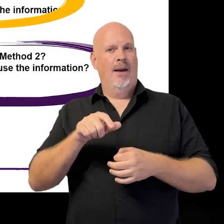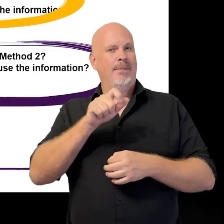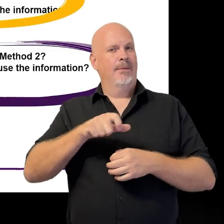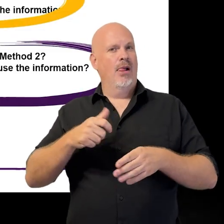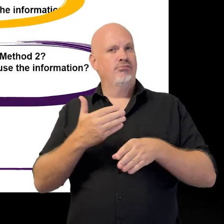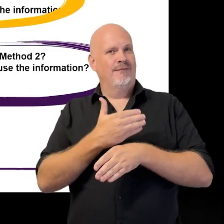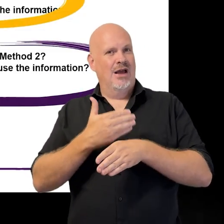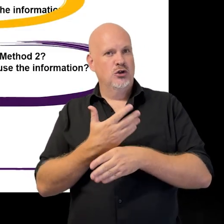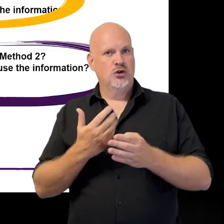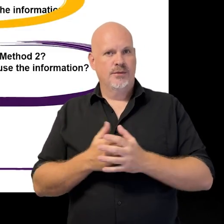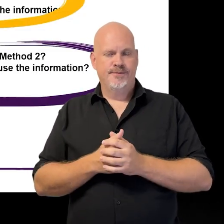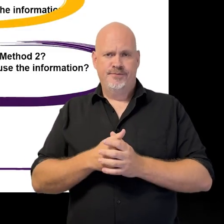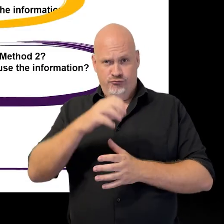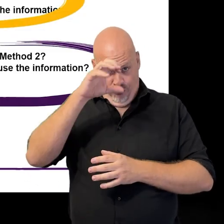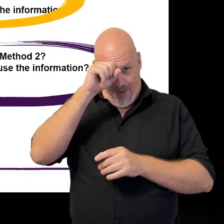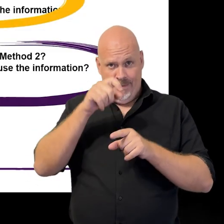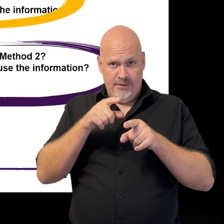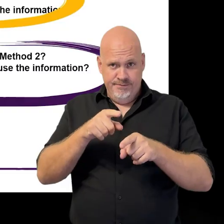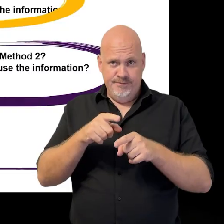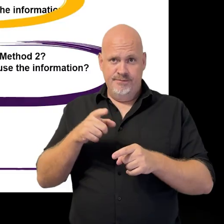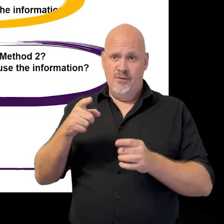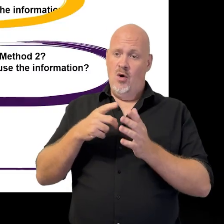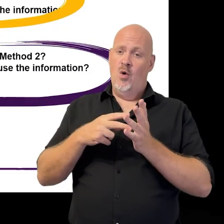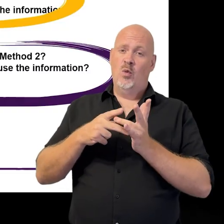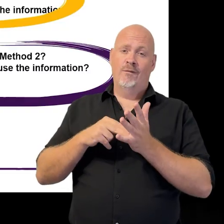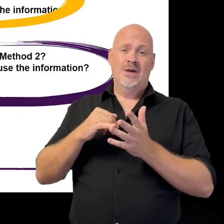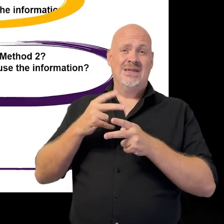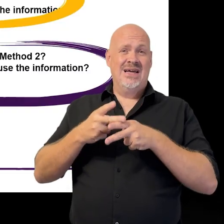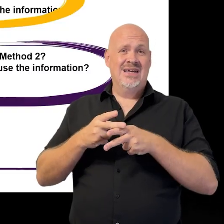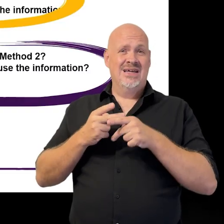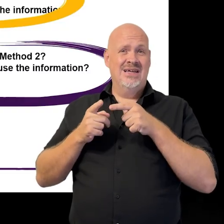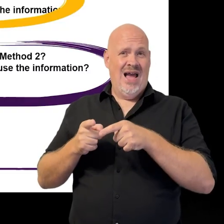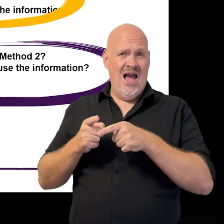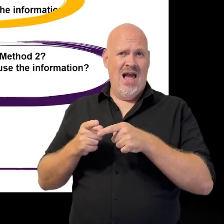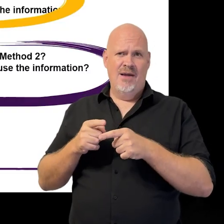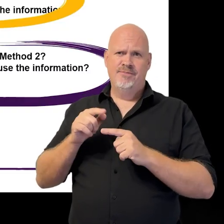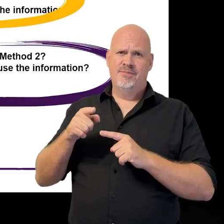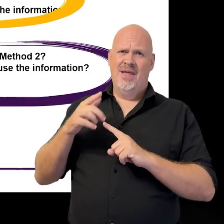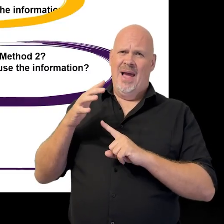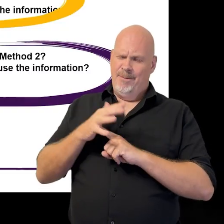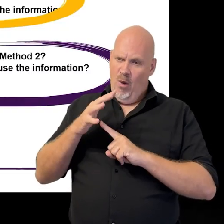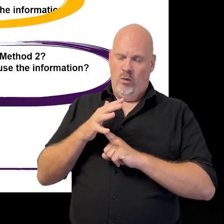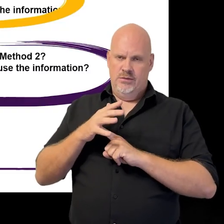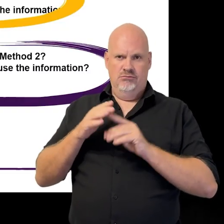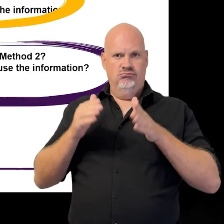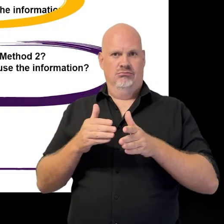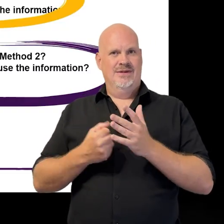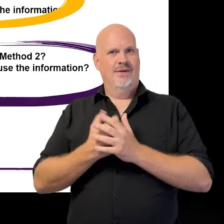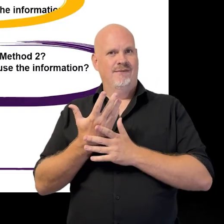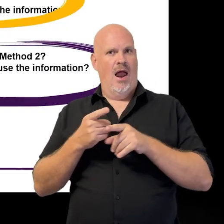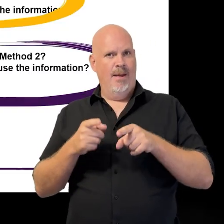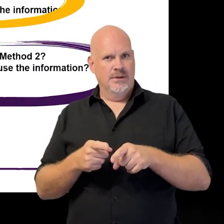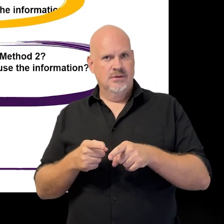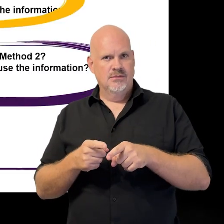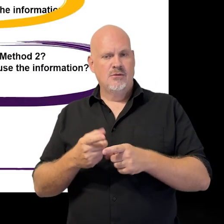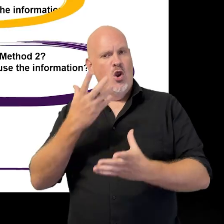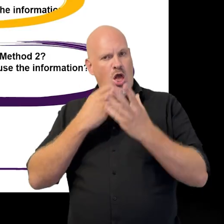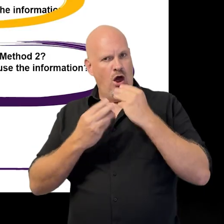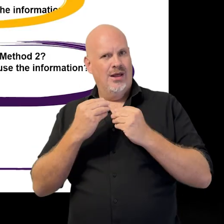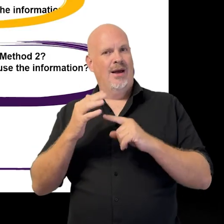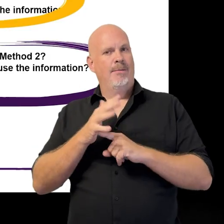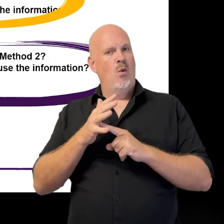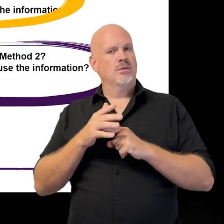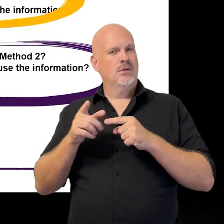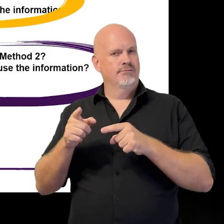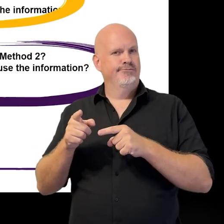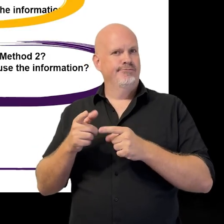up to date with the people profession. Remember, of course, how important Novascare think development is and that